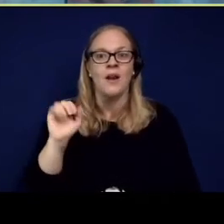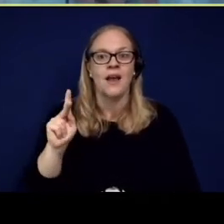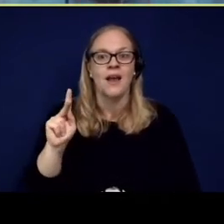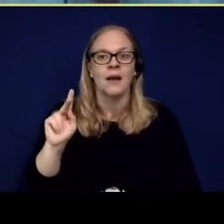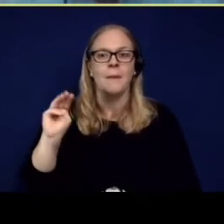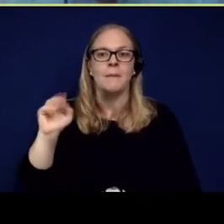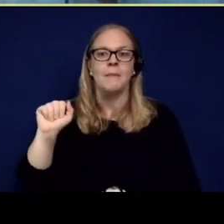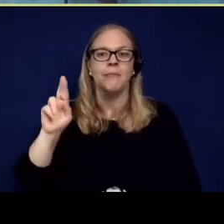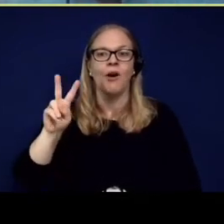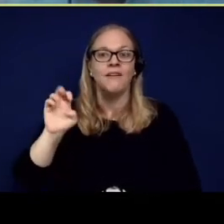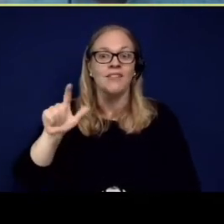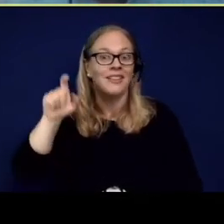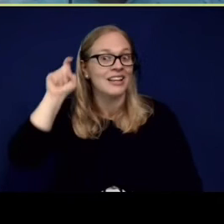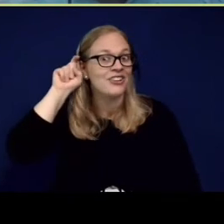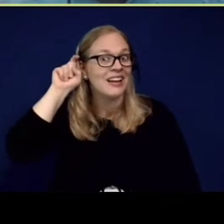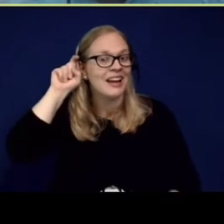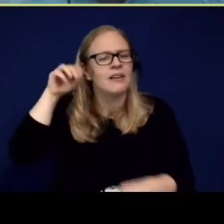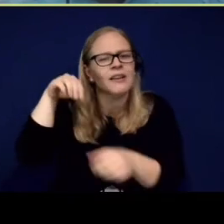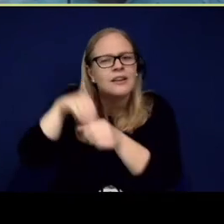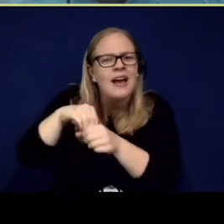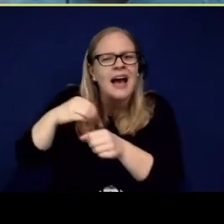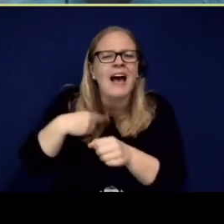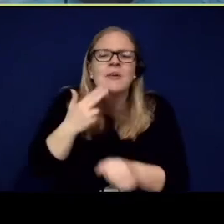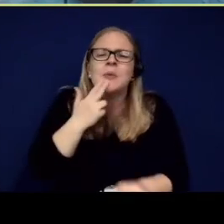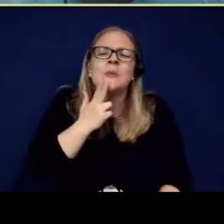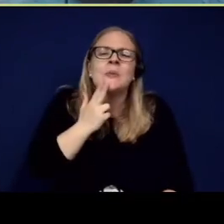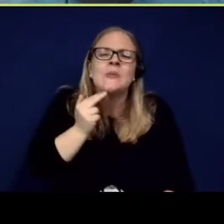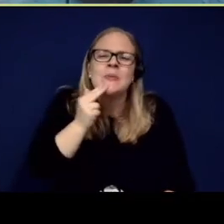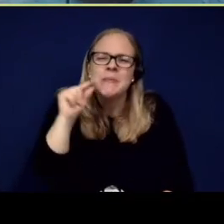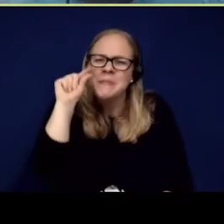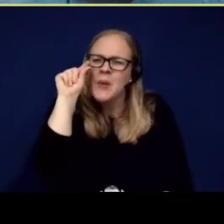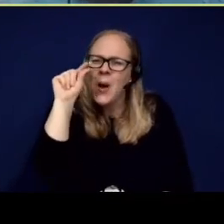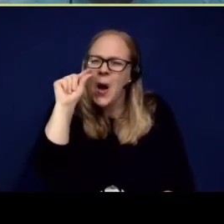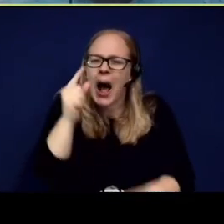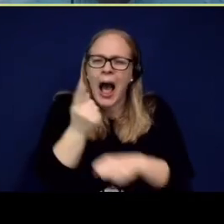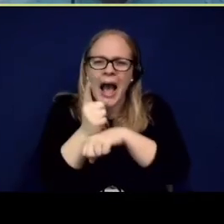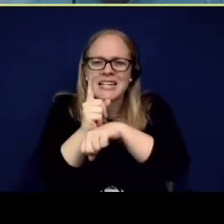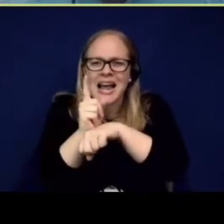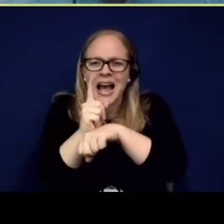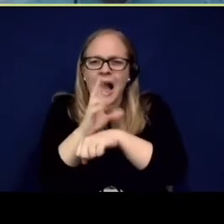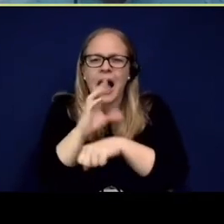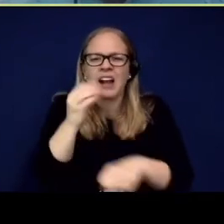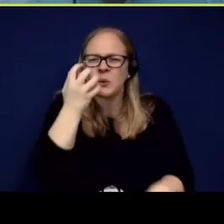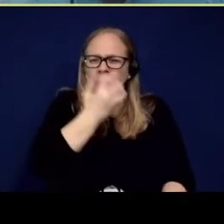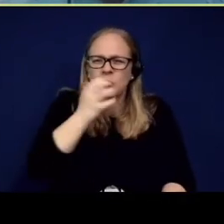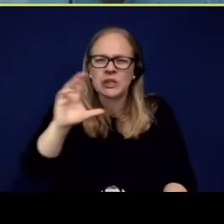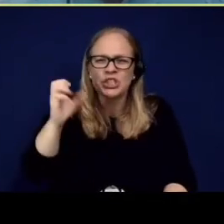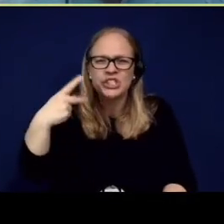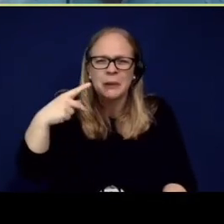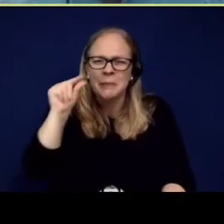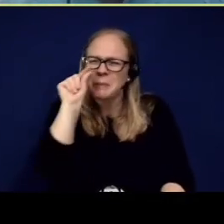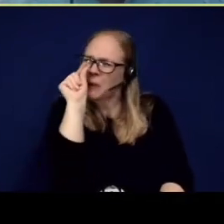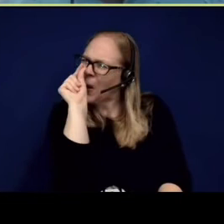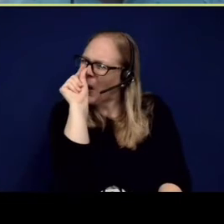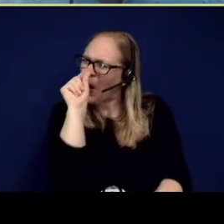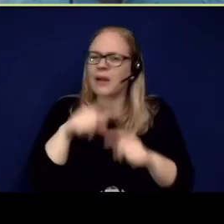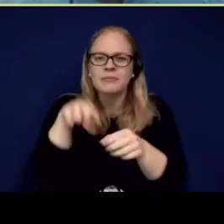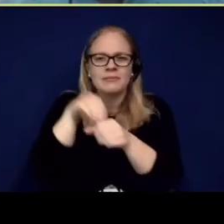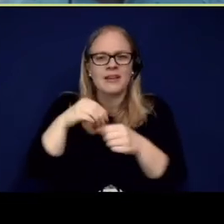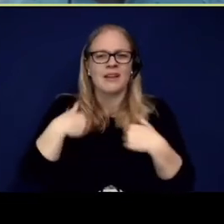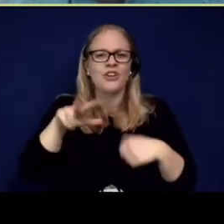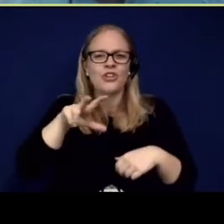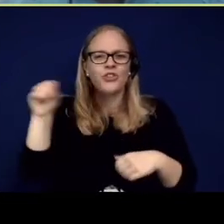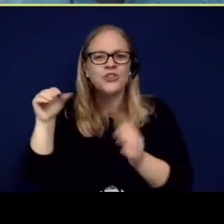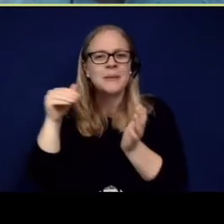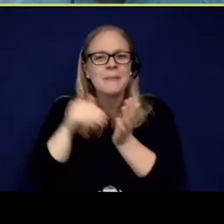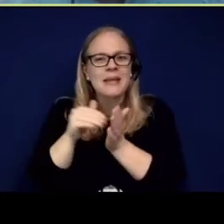antenna and an incredible chip with over 30 million transistors. Golly, like if people who are